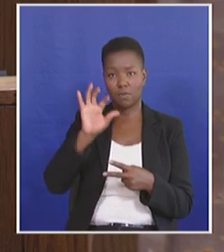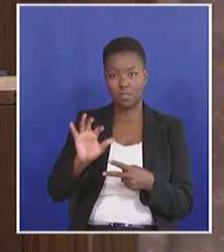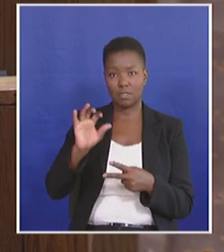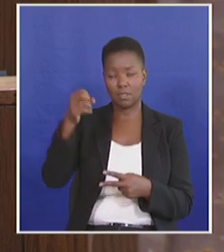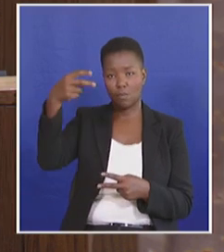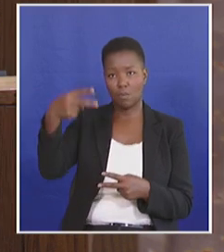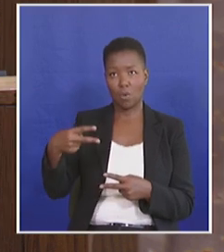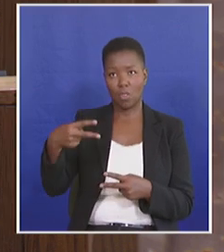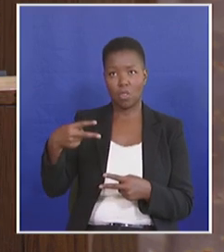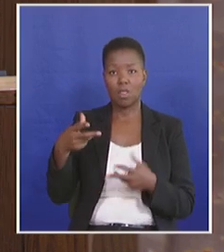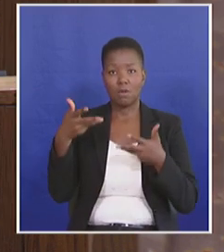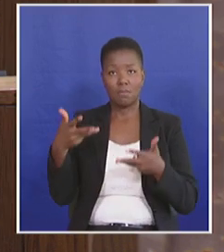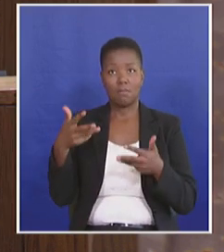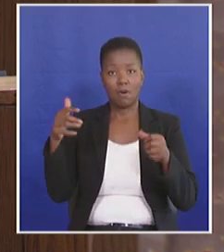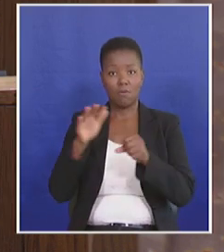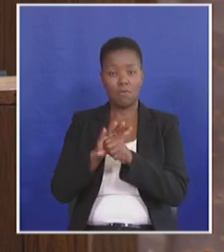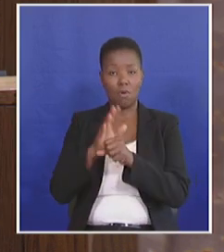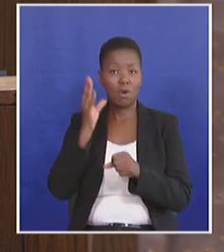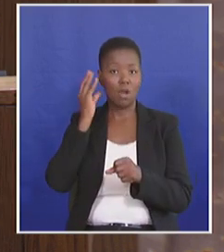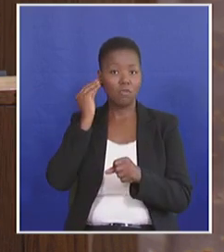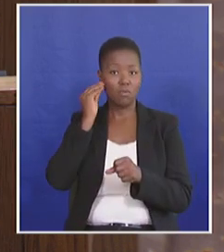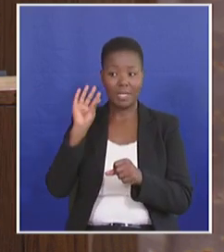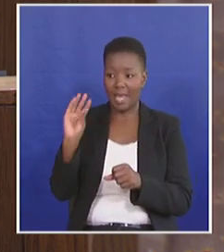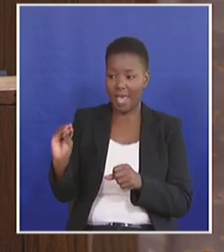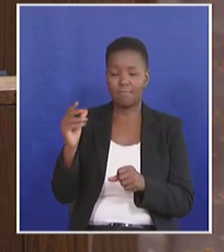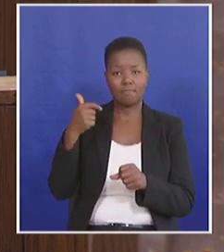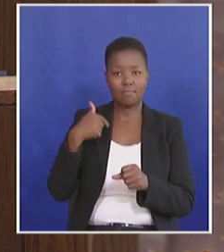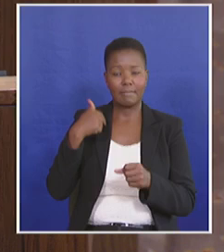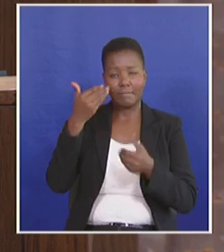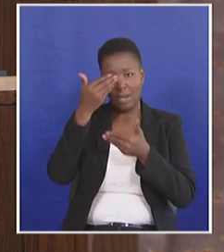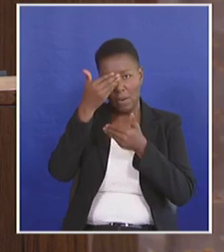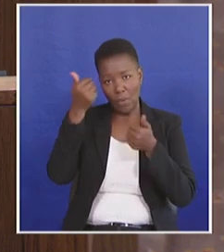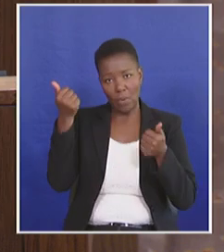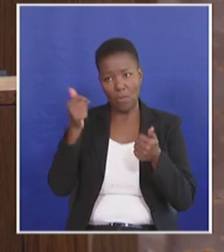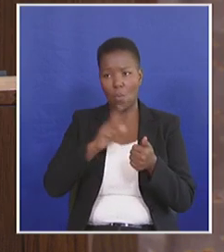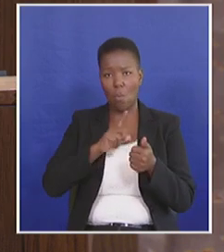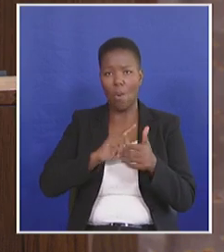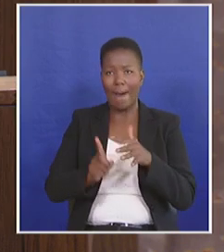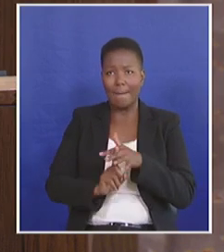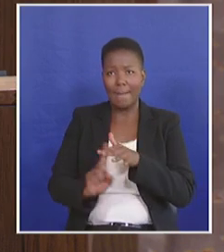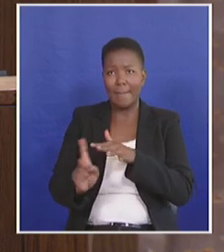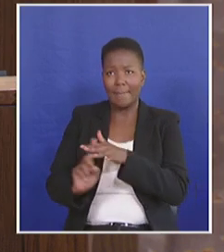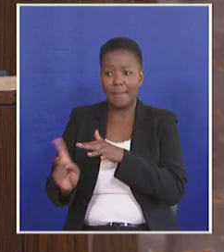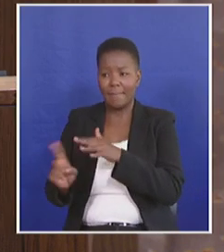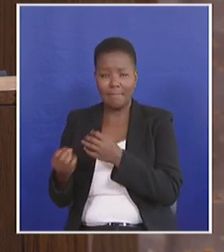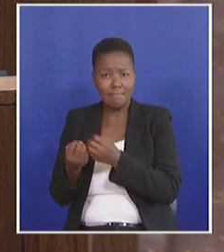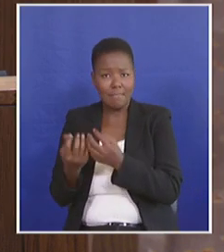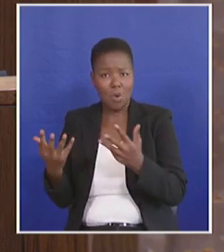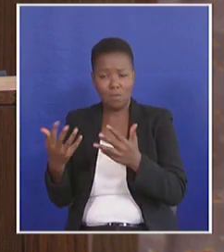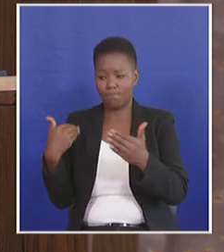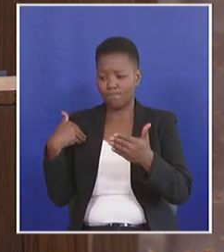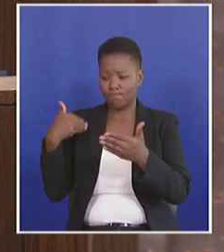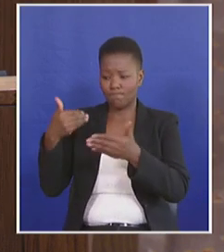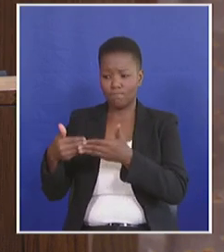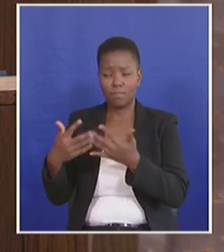I don't have the details, unfortunately, as to why the Free State is so bad in that period. Again, we